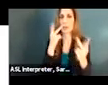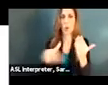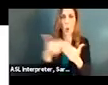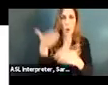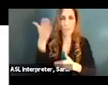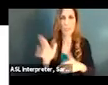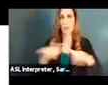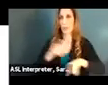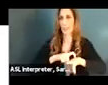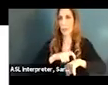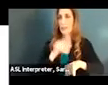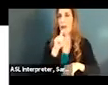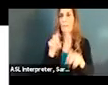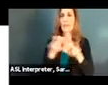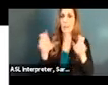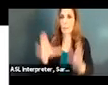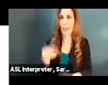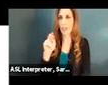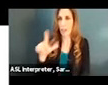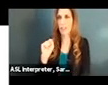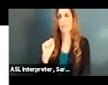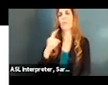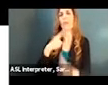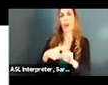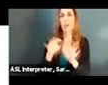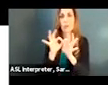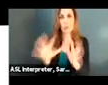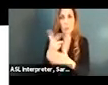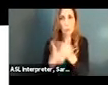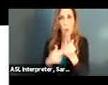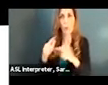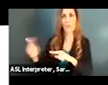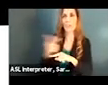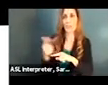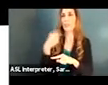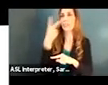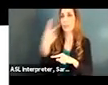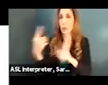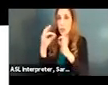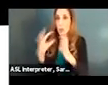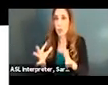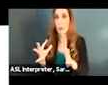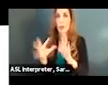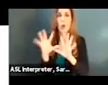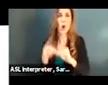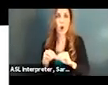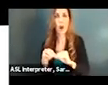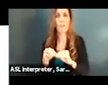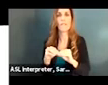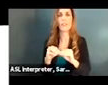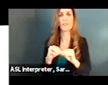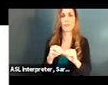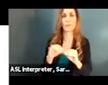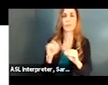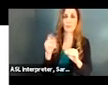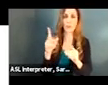speakers as panelists, as well as all of the interpreters. So then if you see one of the interpreters kind of close out or hide her